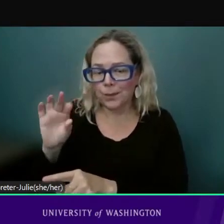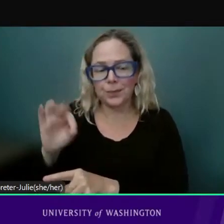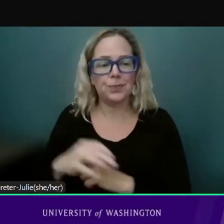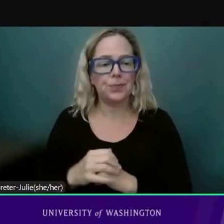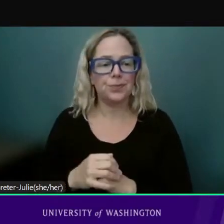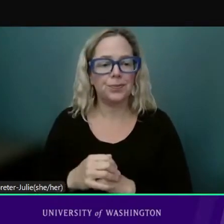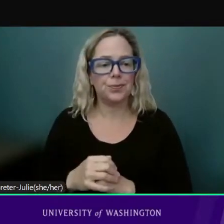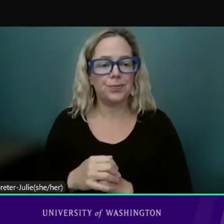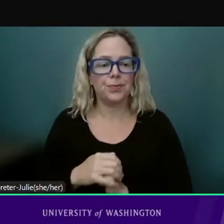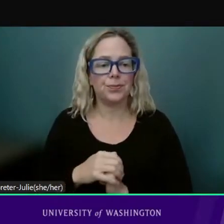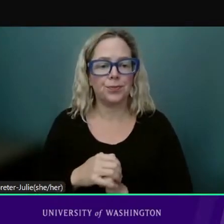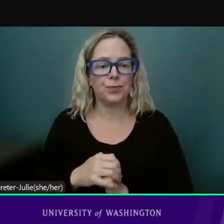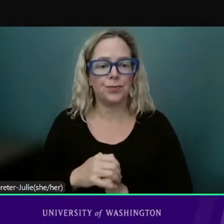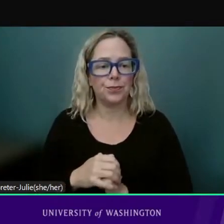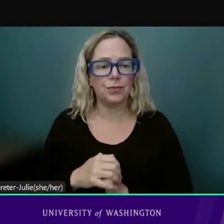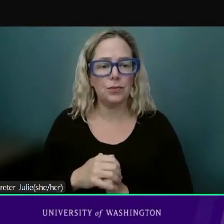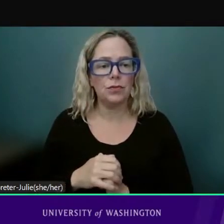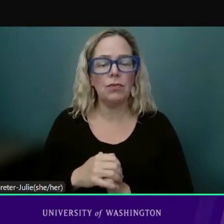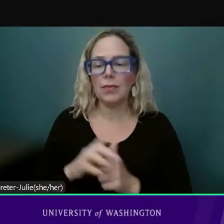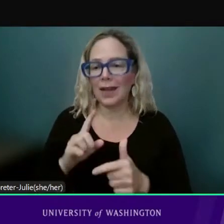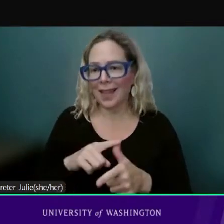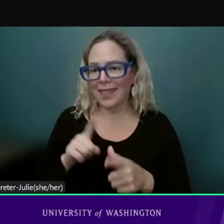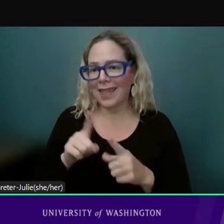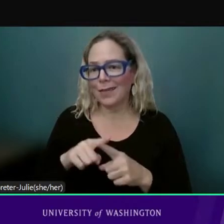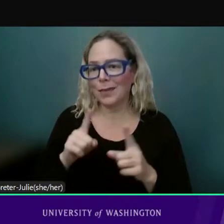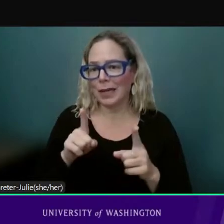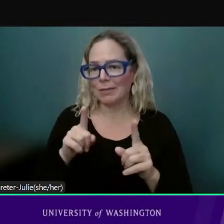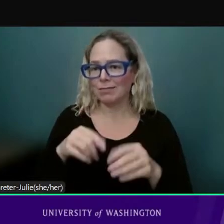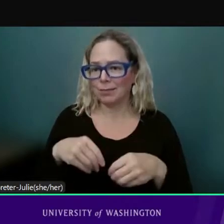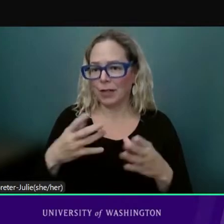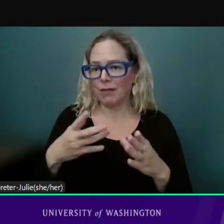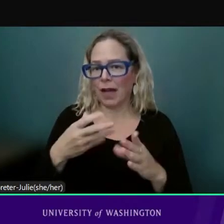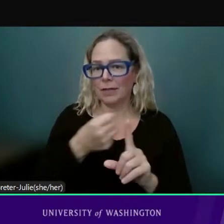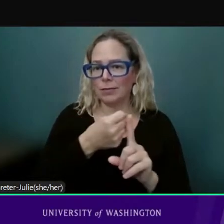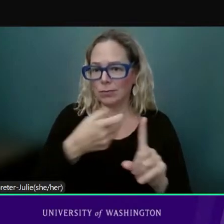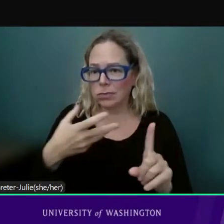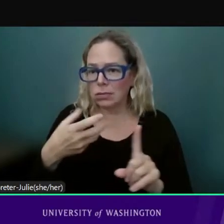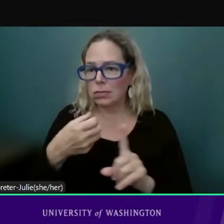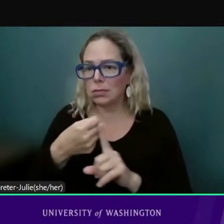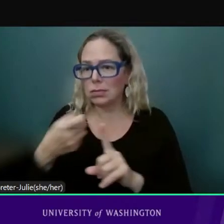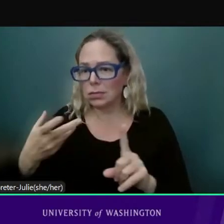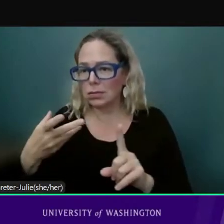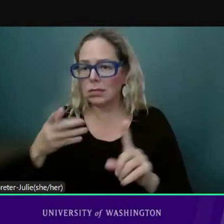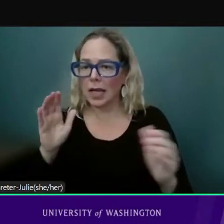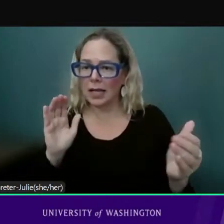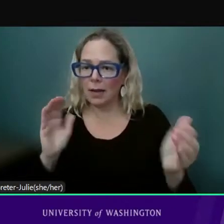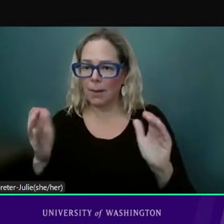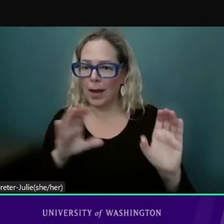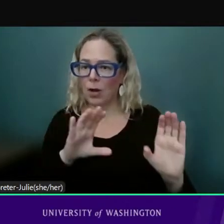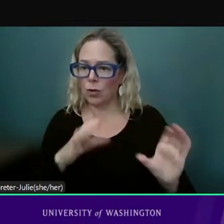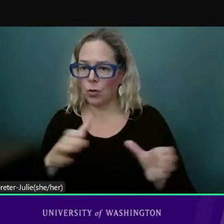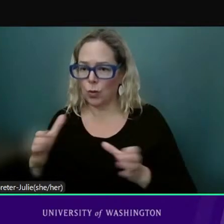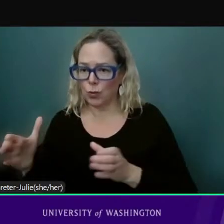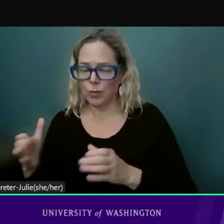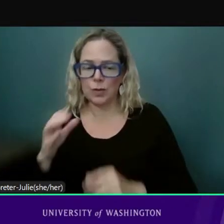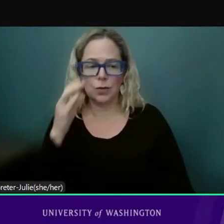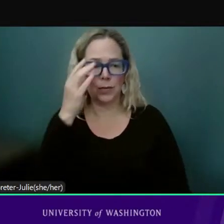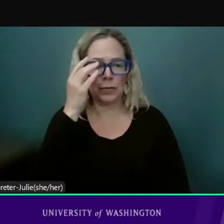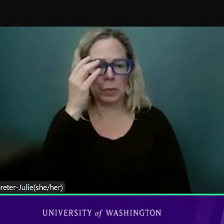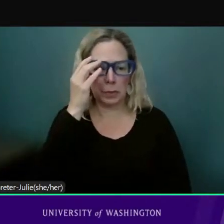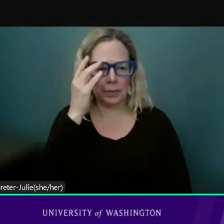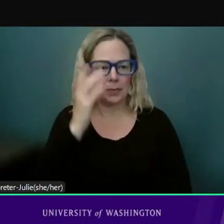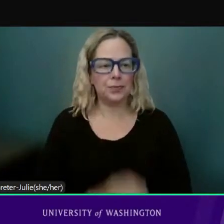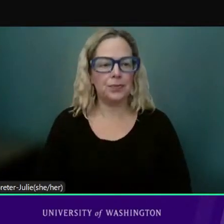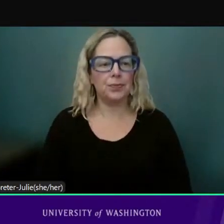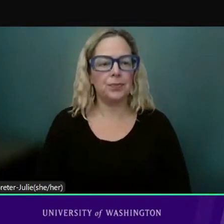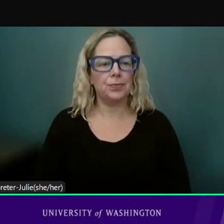analyses and then weighted univariate and bivariate analyses to compare different groups. Next slide. So